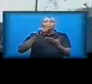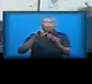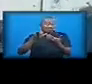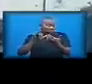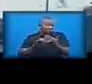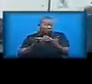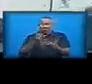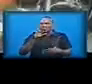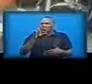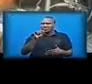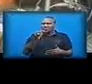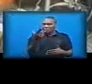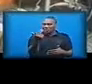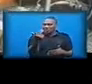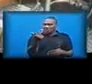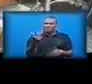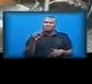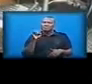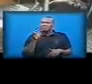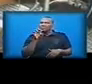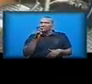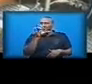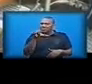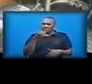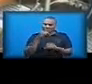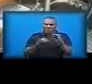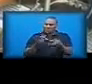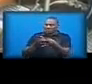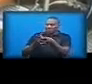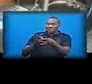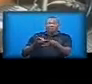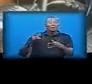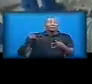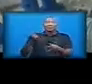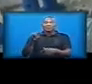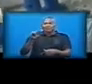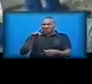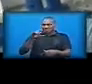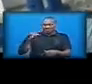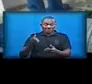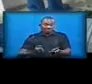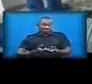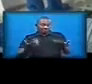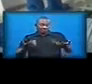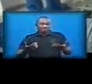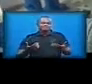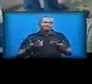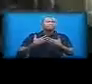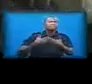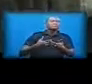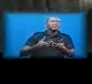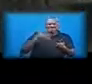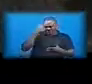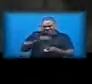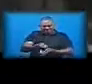2013. Over the years, Minergy International has partnered the Ghana National Petroleum Corporation to provide drilling